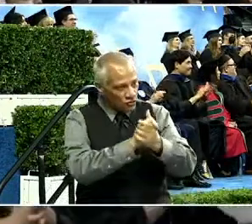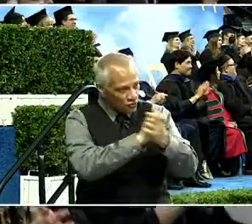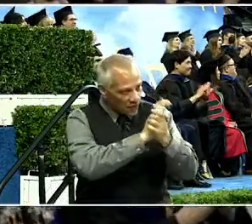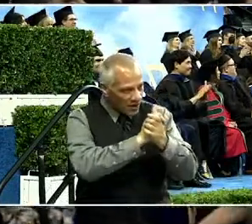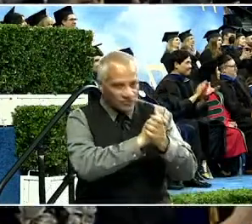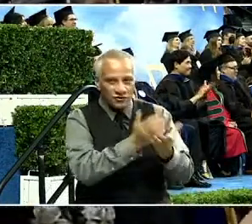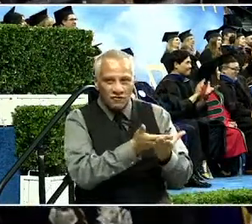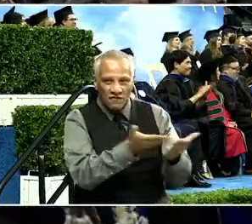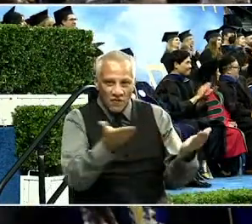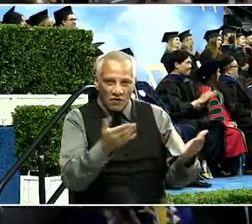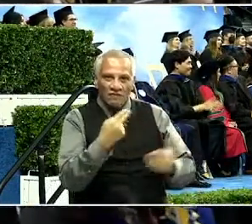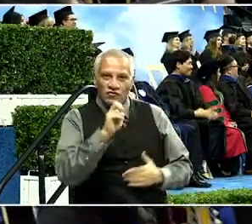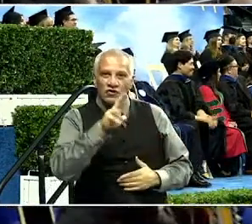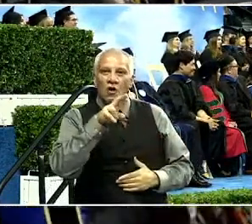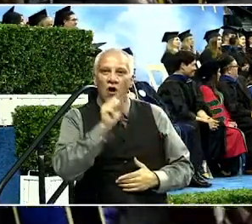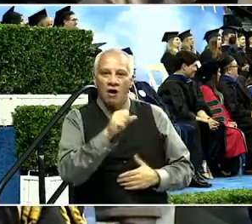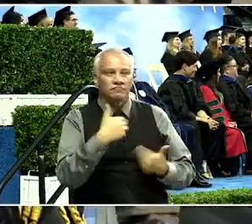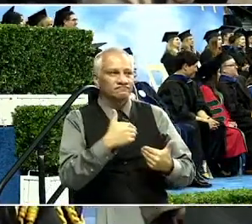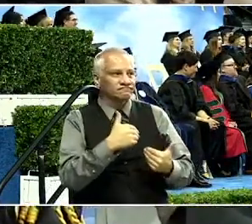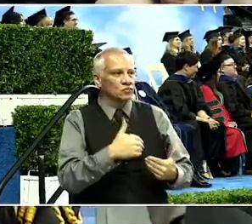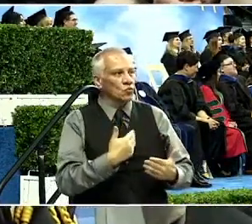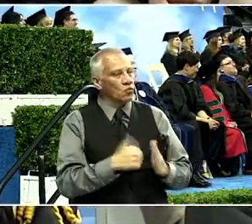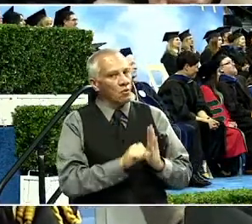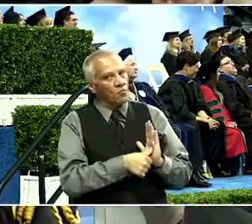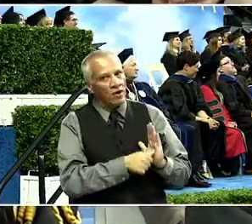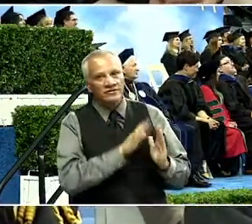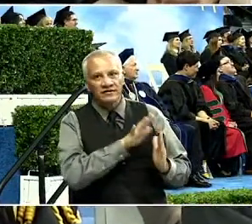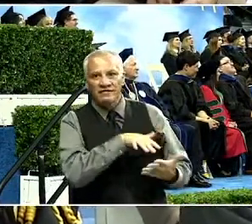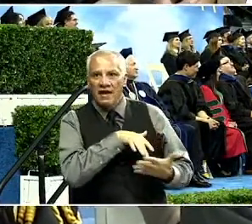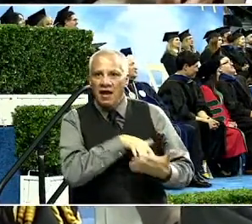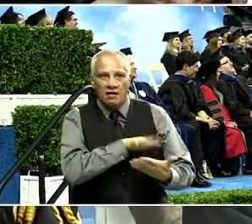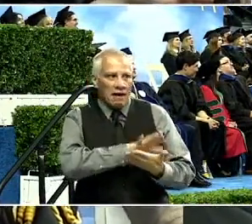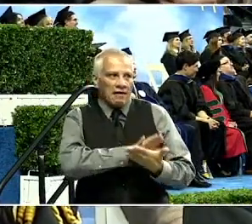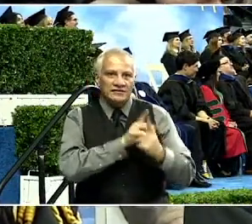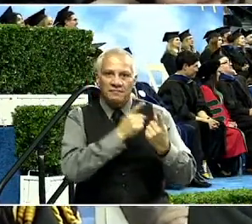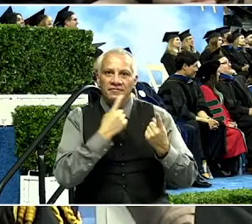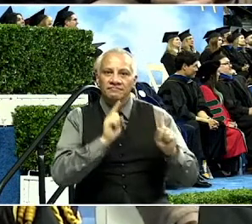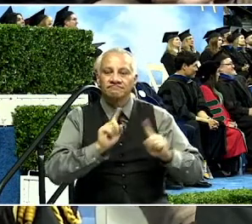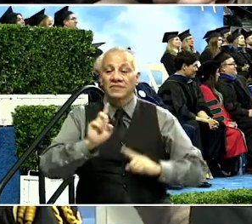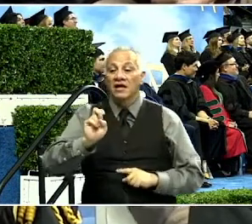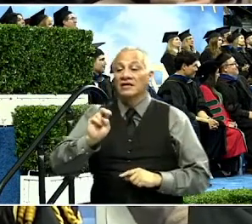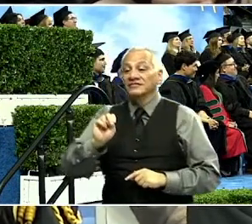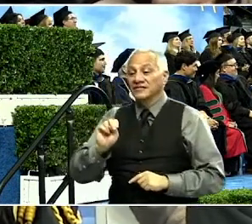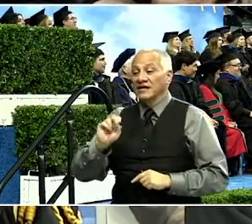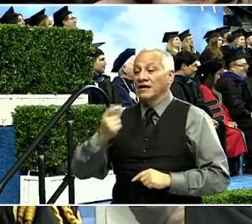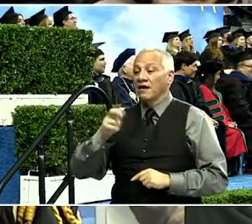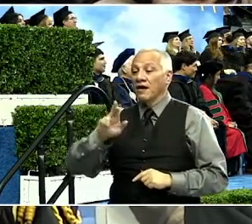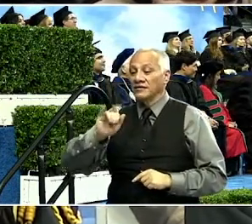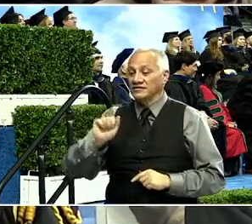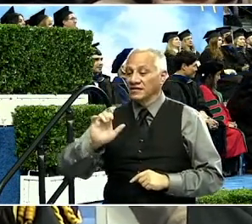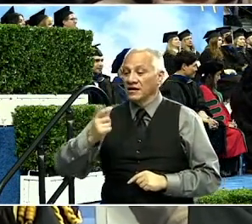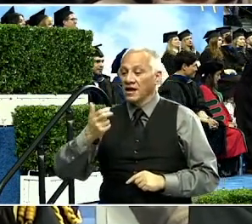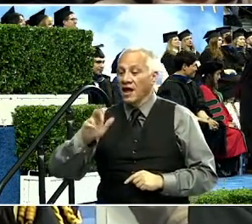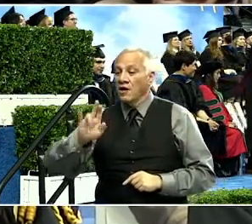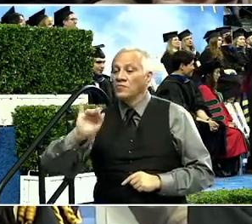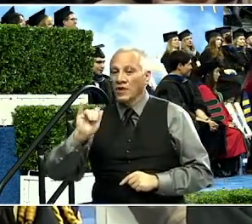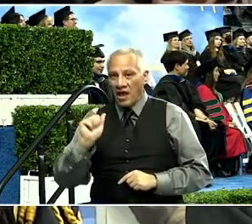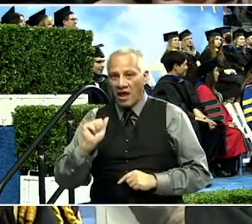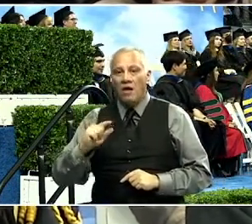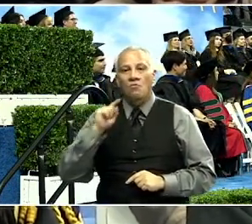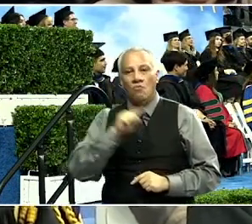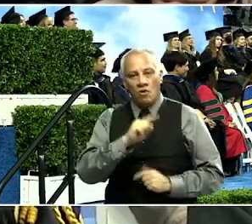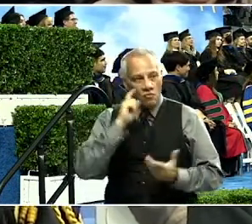Congratulations on these very impressive academic achievements. Dean Garcia Garabe will recognize your effort in